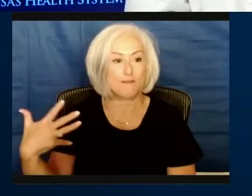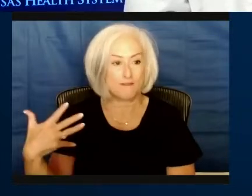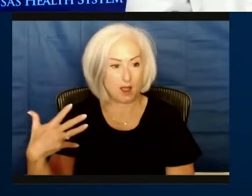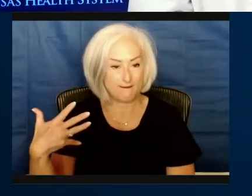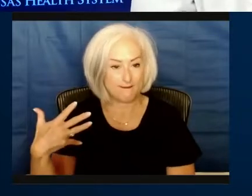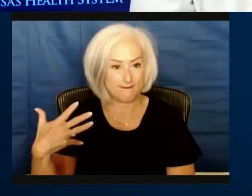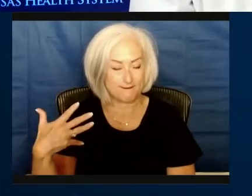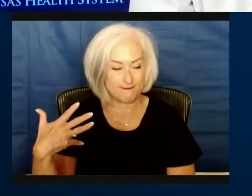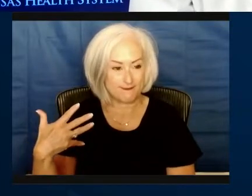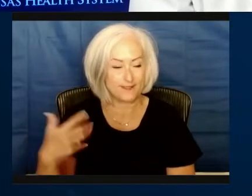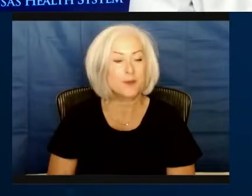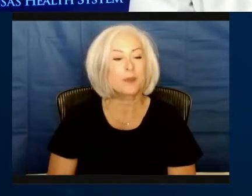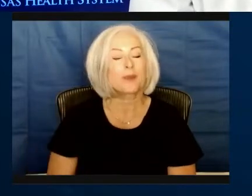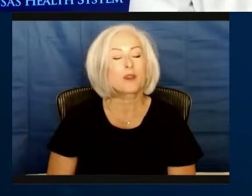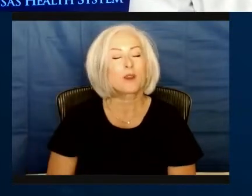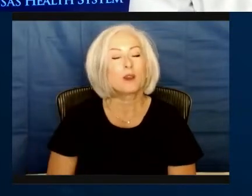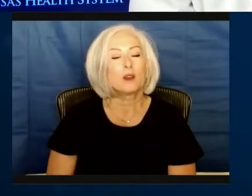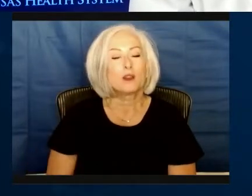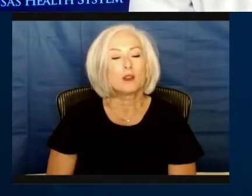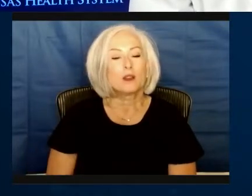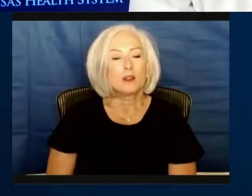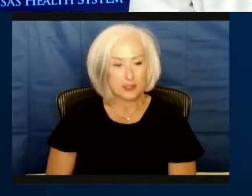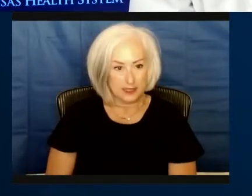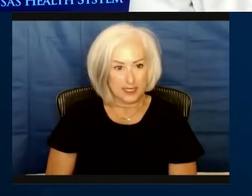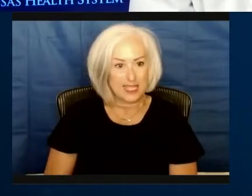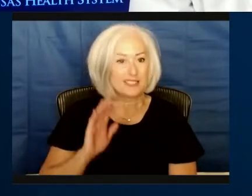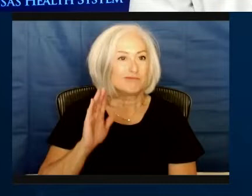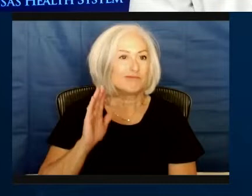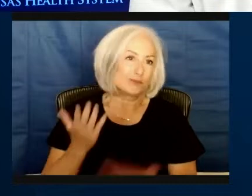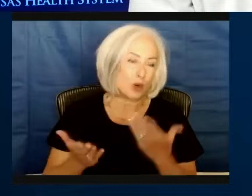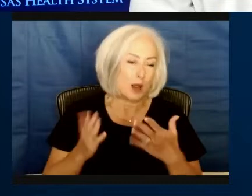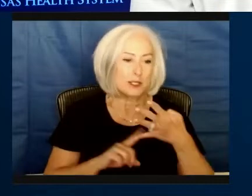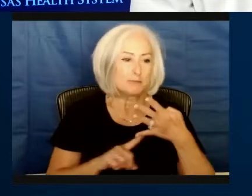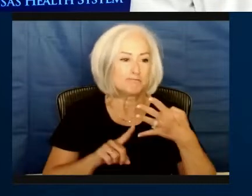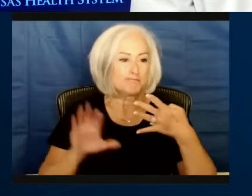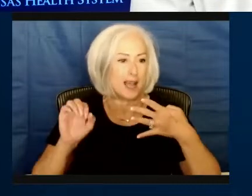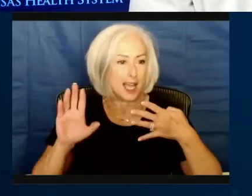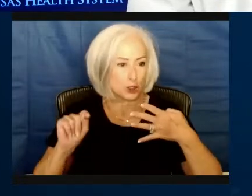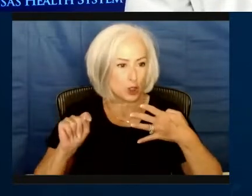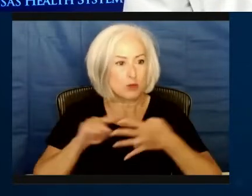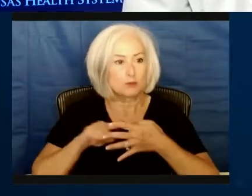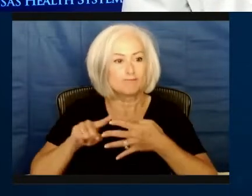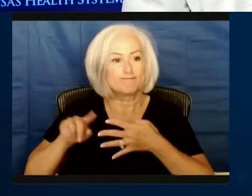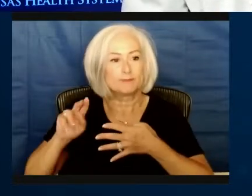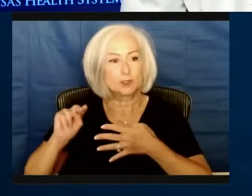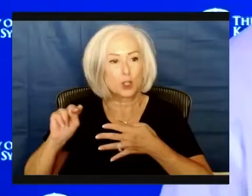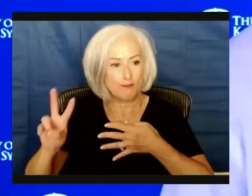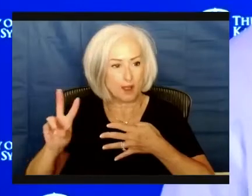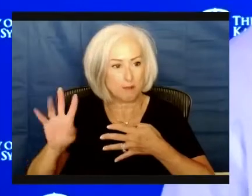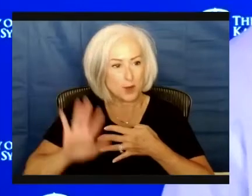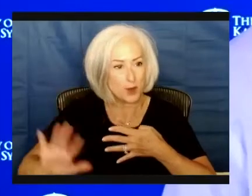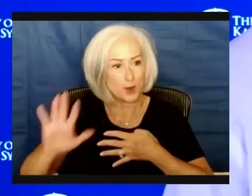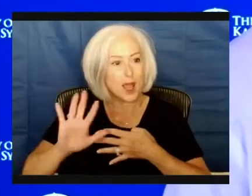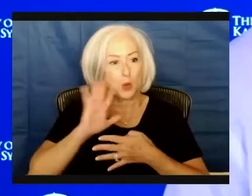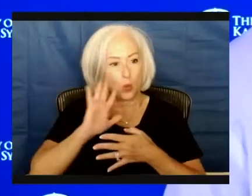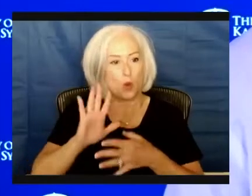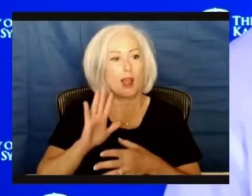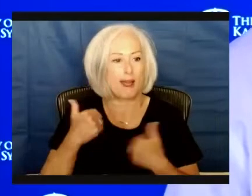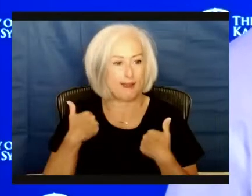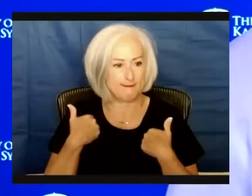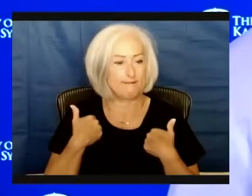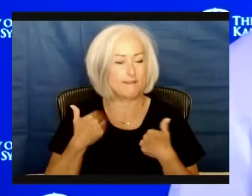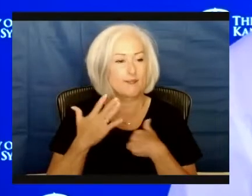B5 in late October, early November is the time frame. Yeah, absolutely. And I saw also in some of